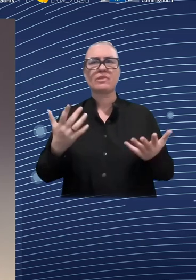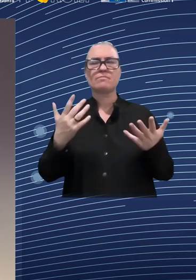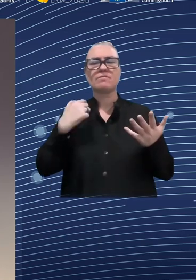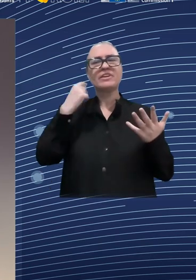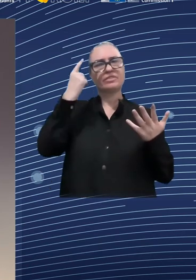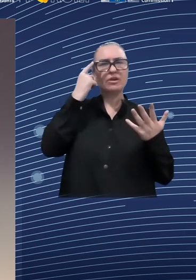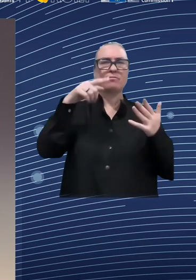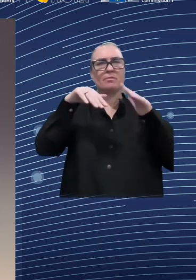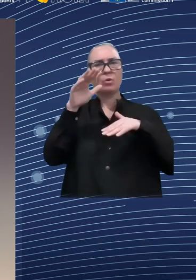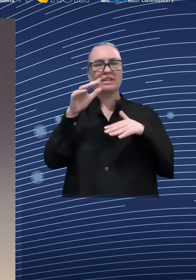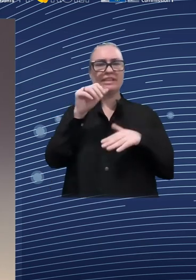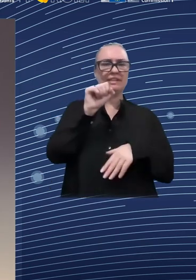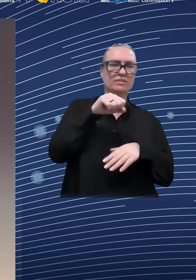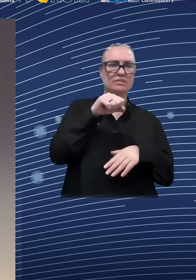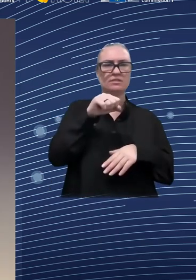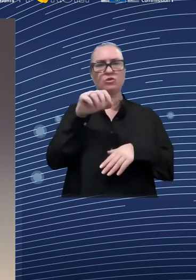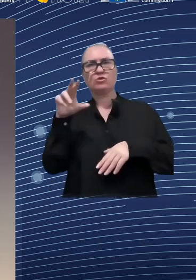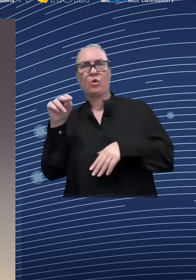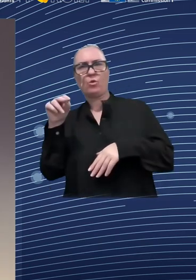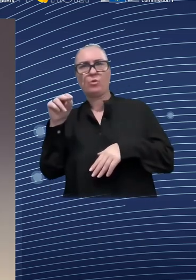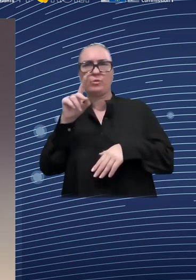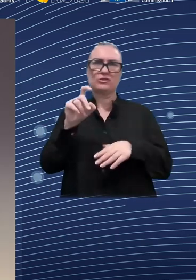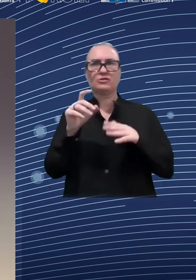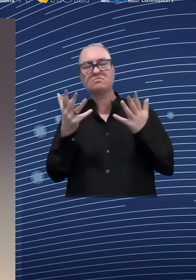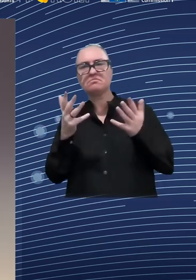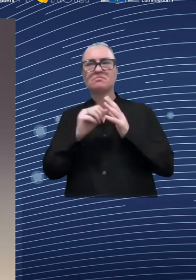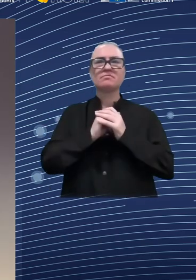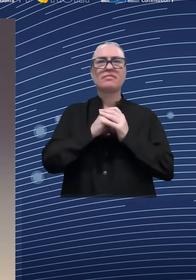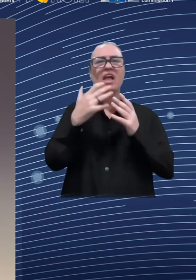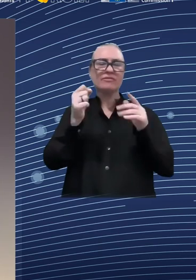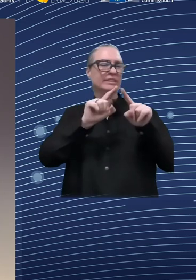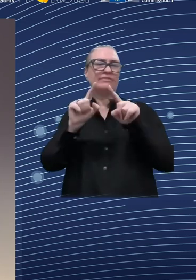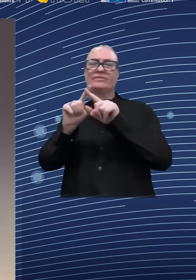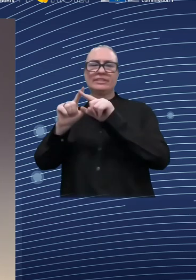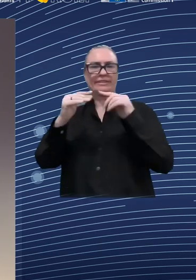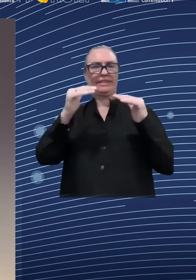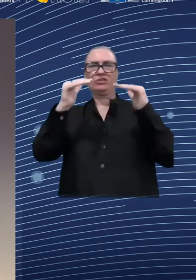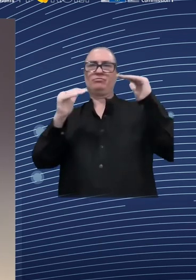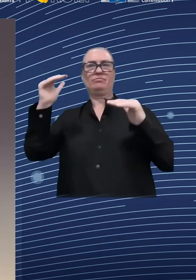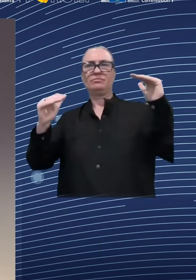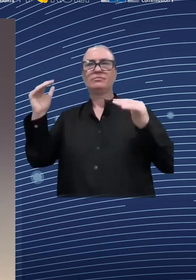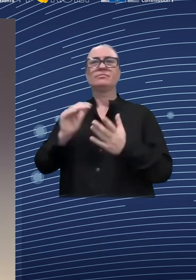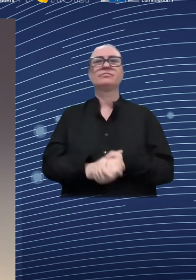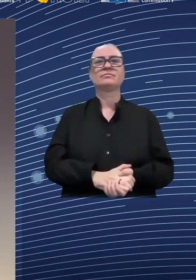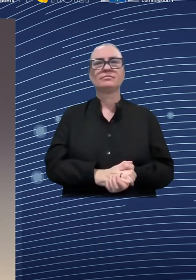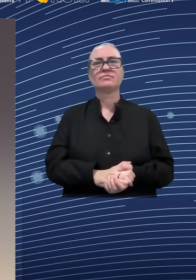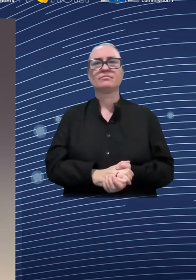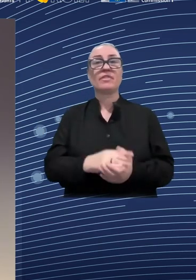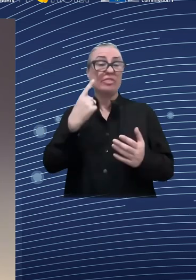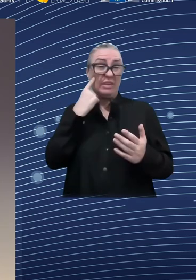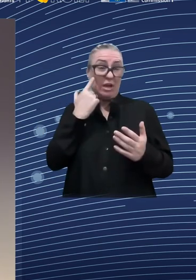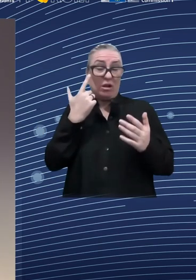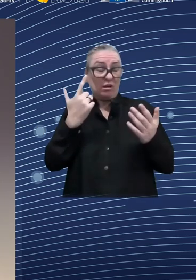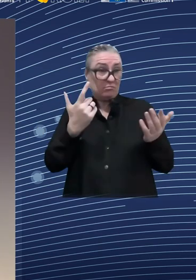Benjamin, Veronica, do either of you have anything to add from your experience on whether achieving gender balance is easy when it